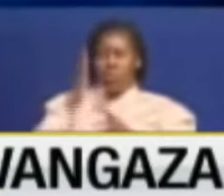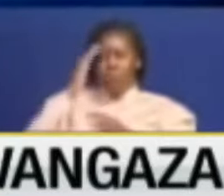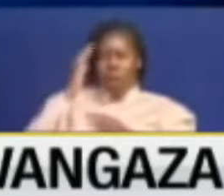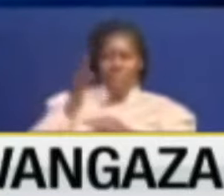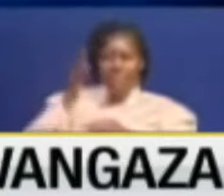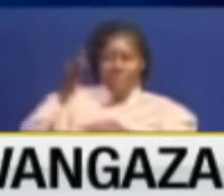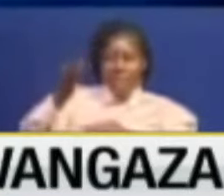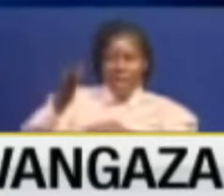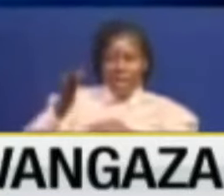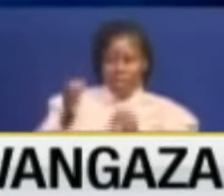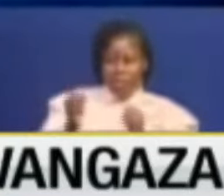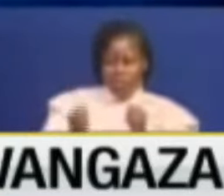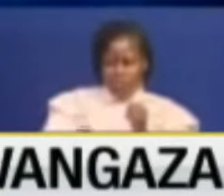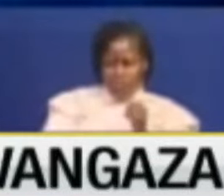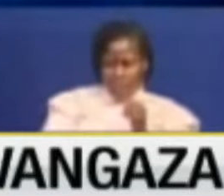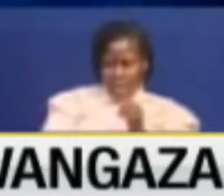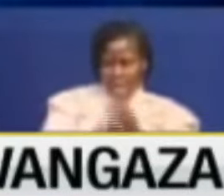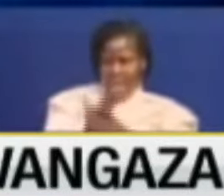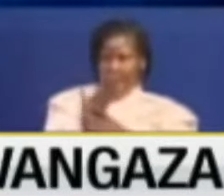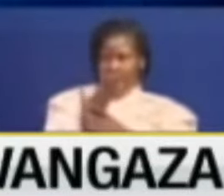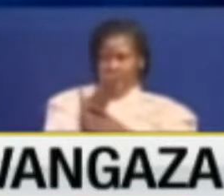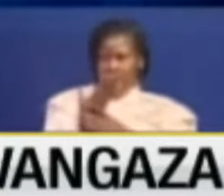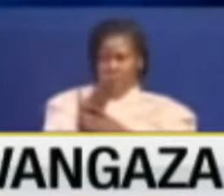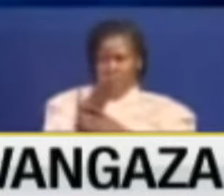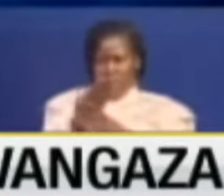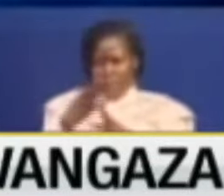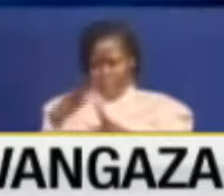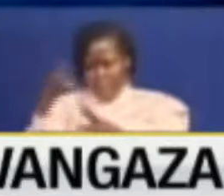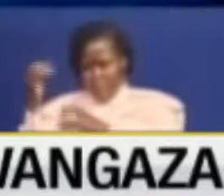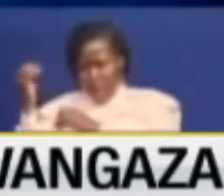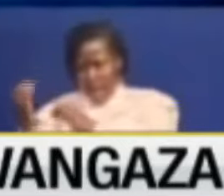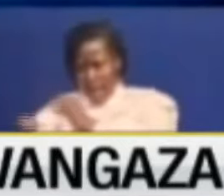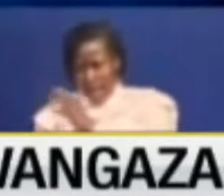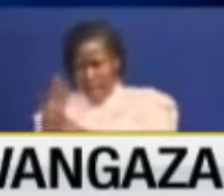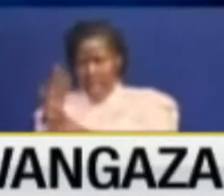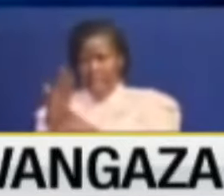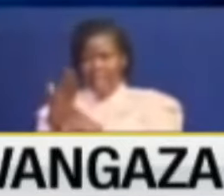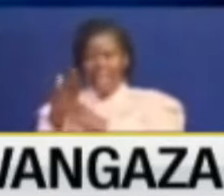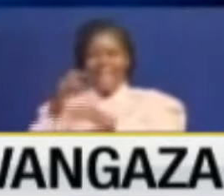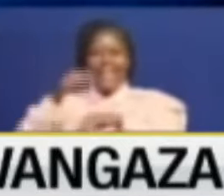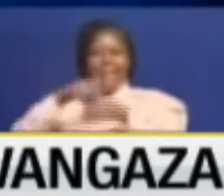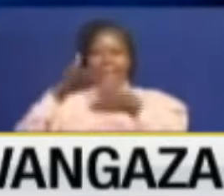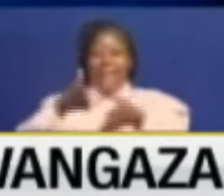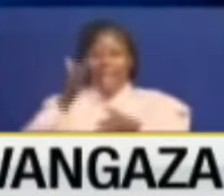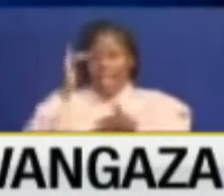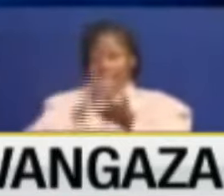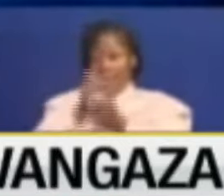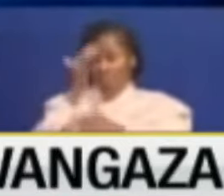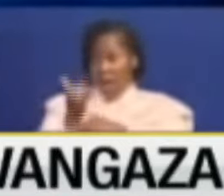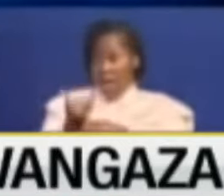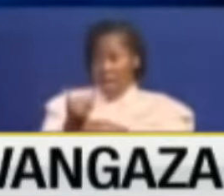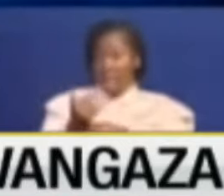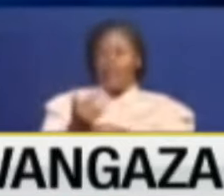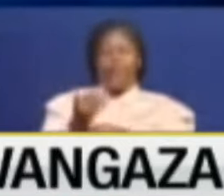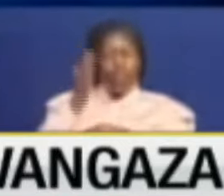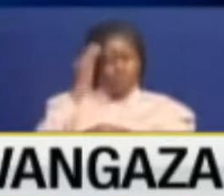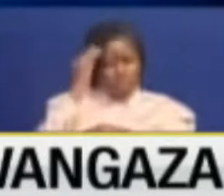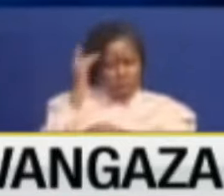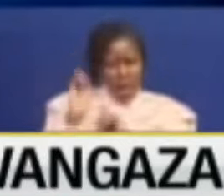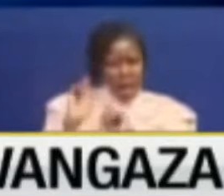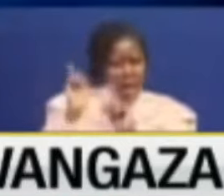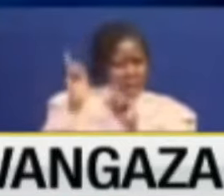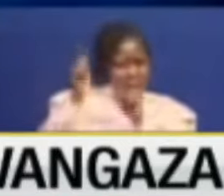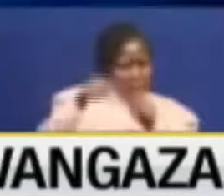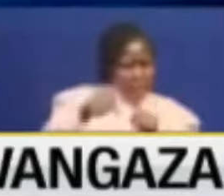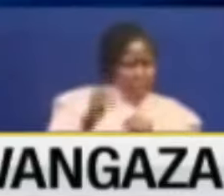to create it. So they went and created this moment. That's why they were able to predict that we would be here.